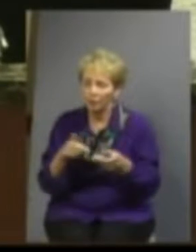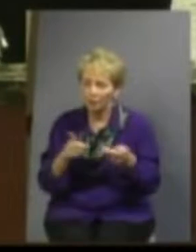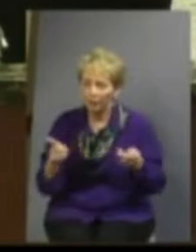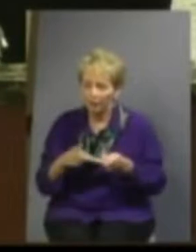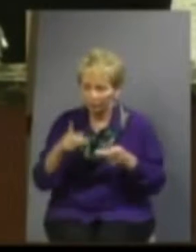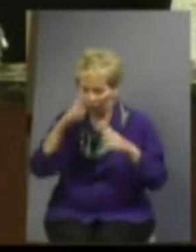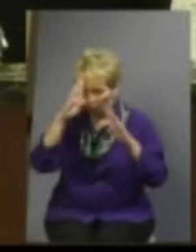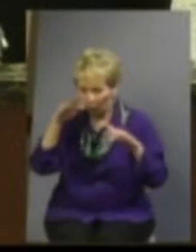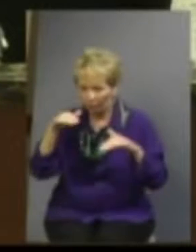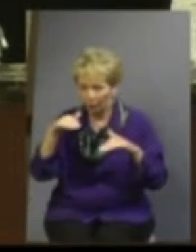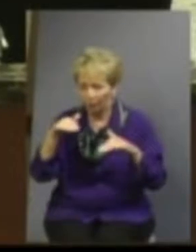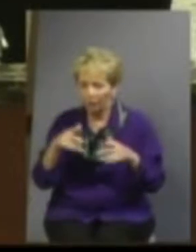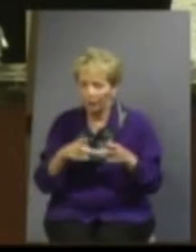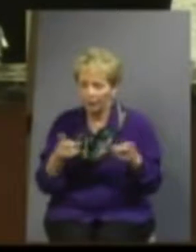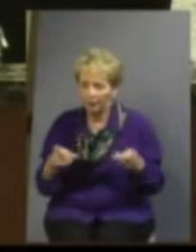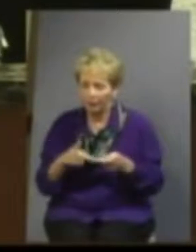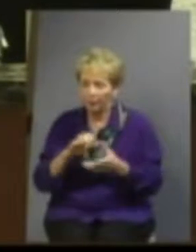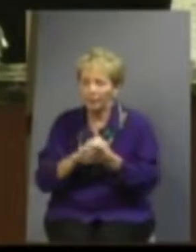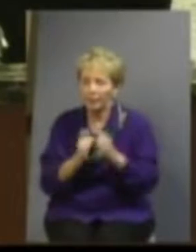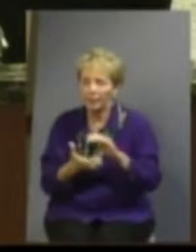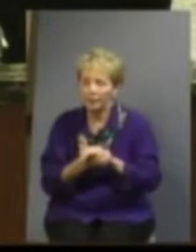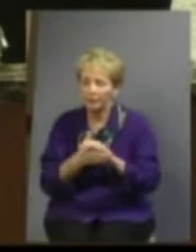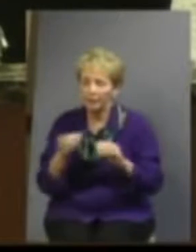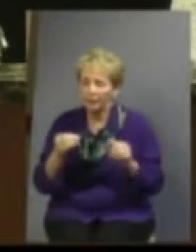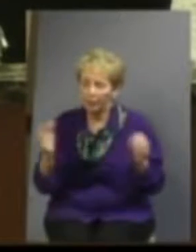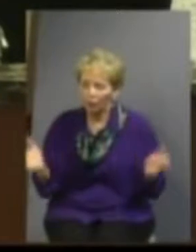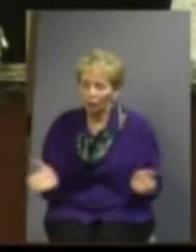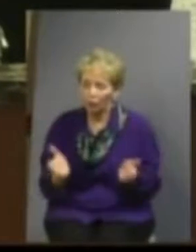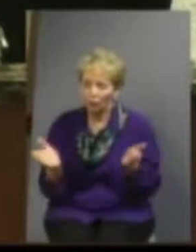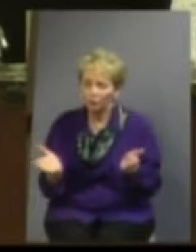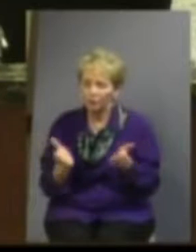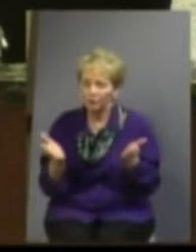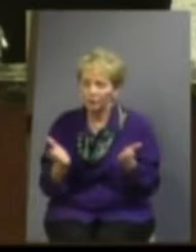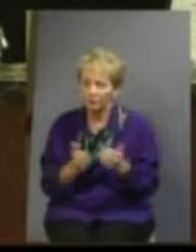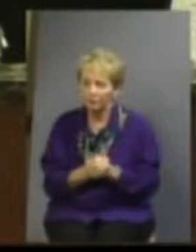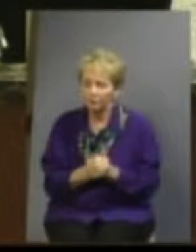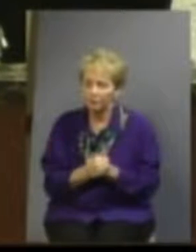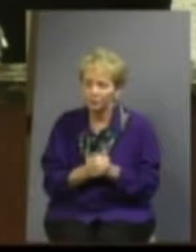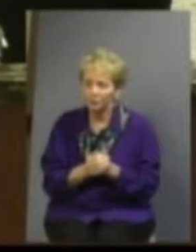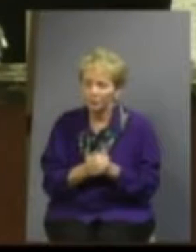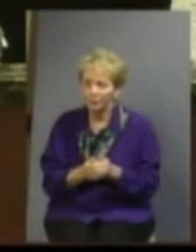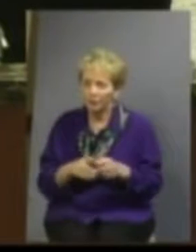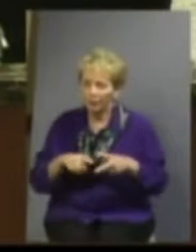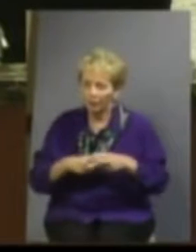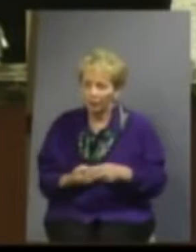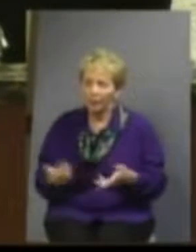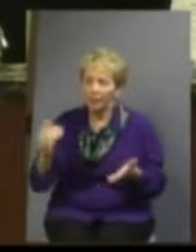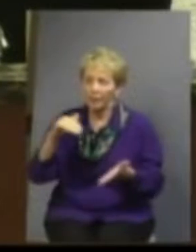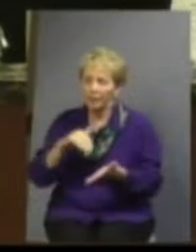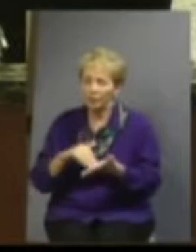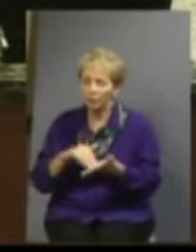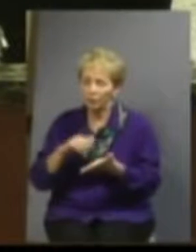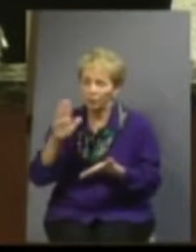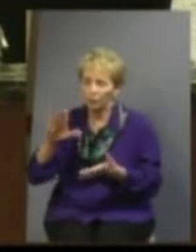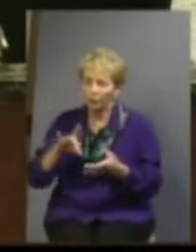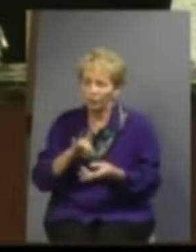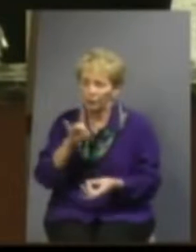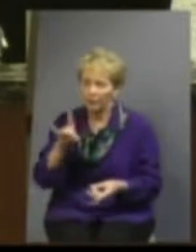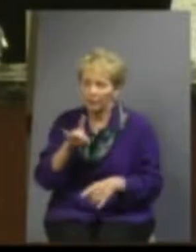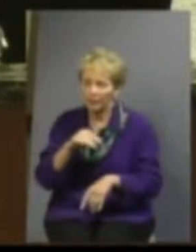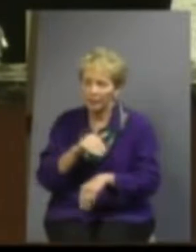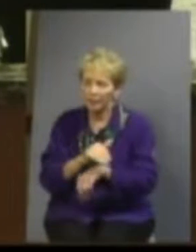hope, a place of peace and encouragement. Renew our leaders with your refreshing spirit